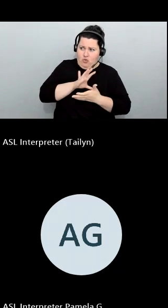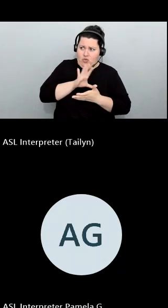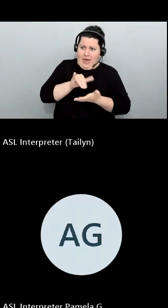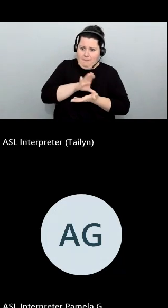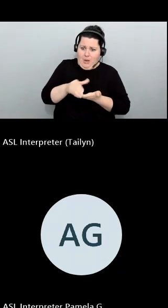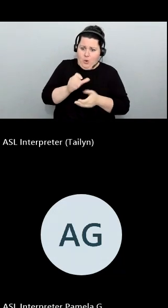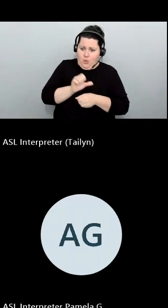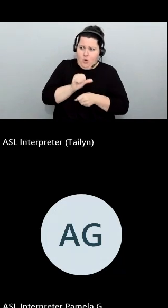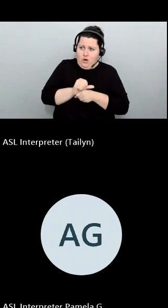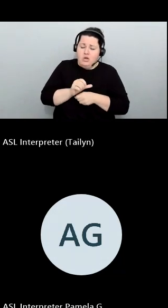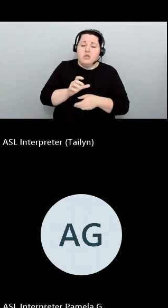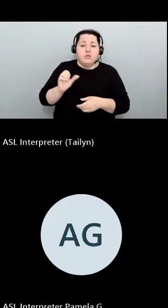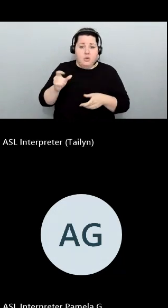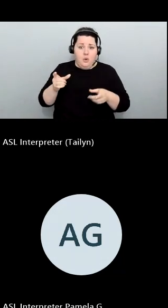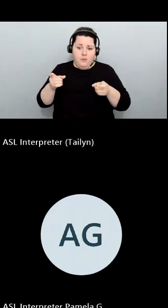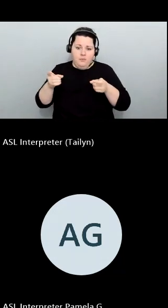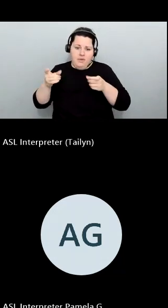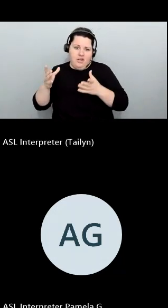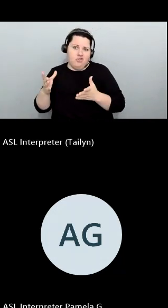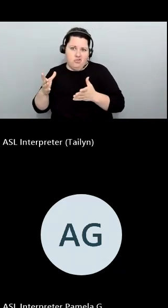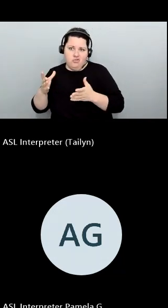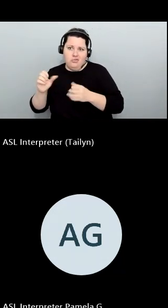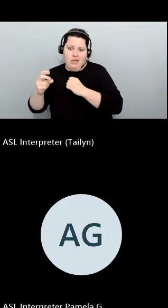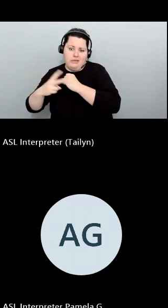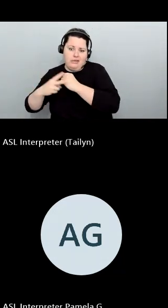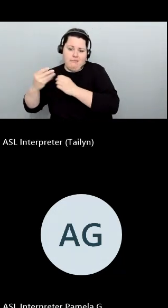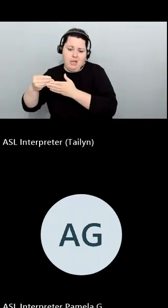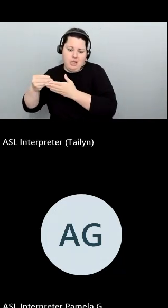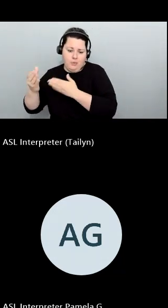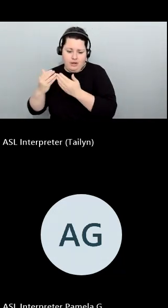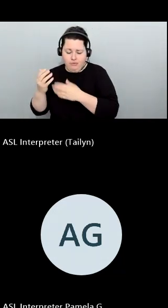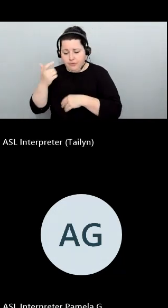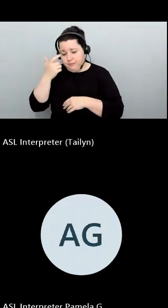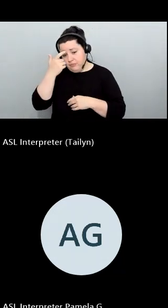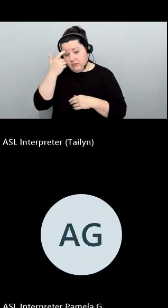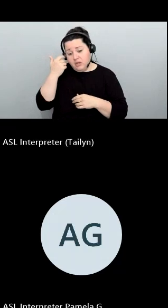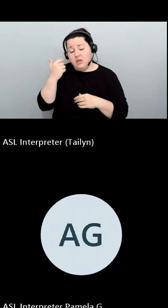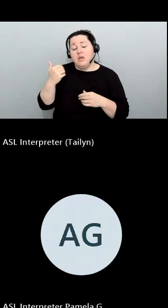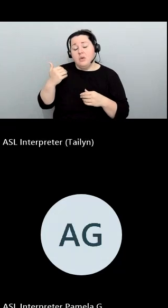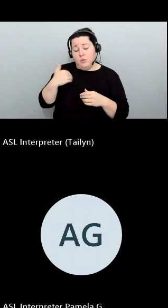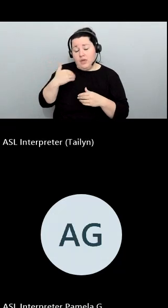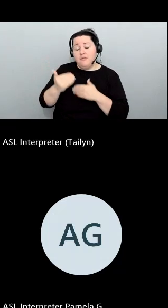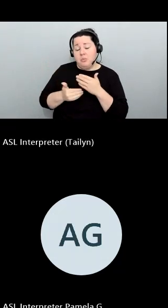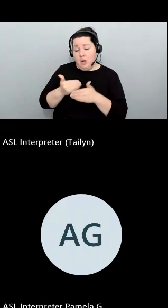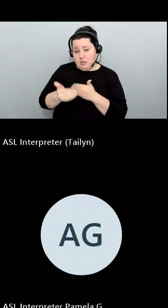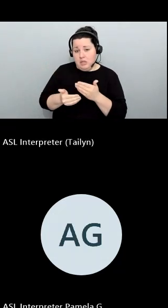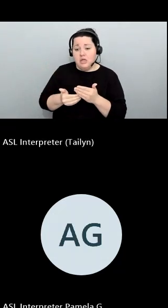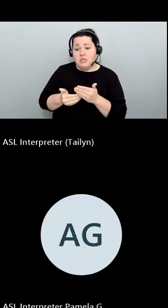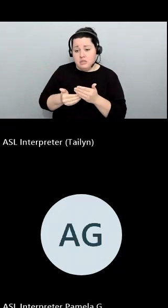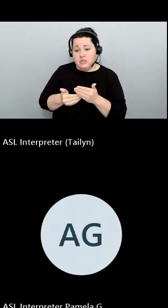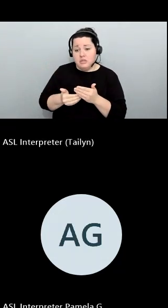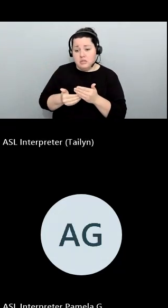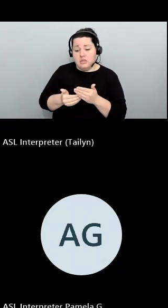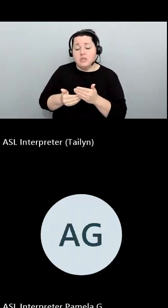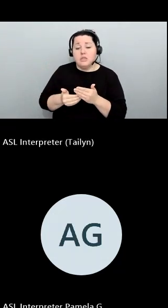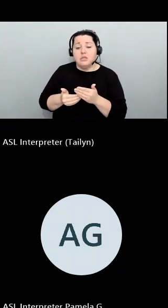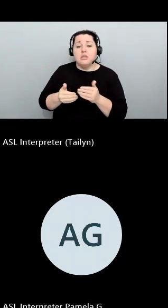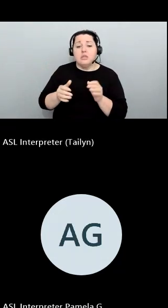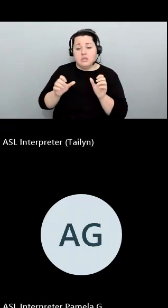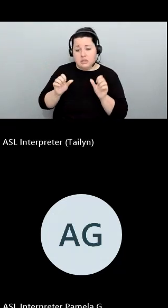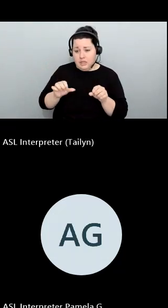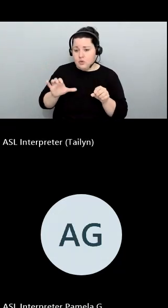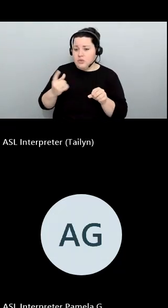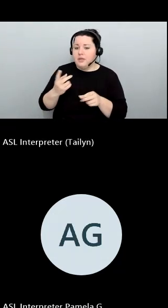that management can save money or what have you. And we do have a process through our union to do something